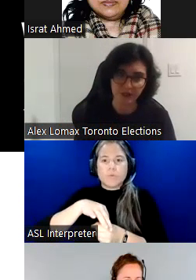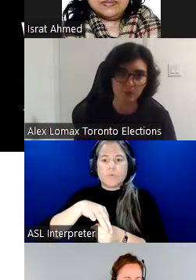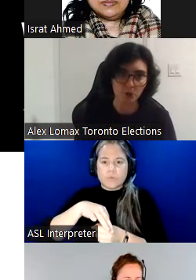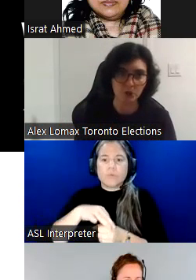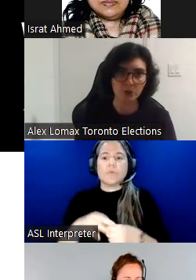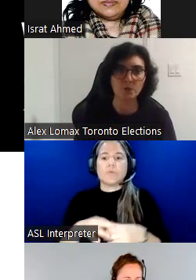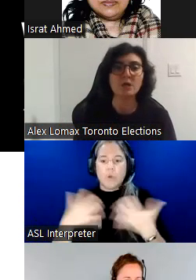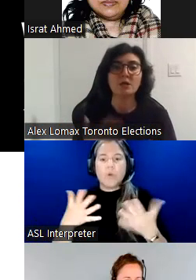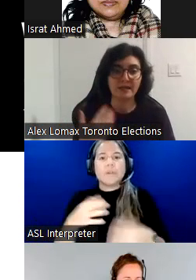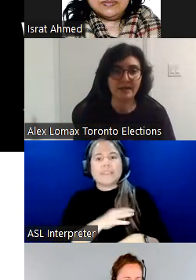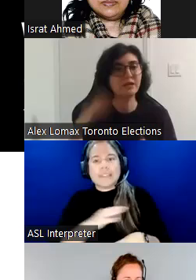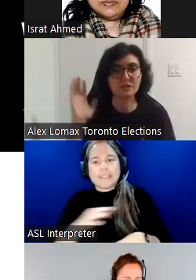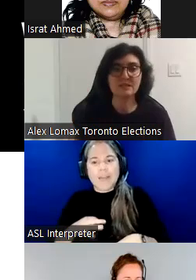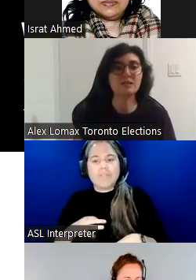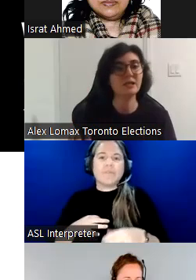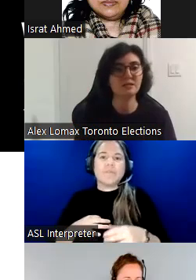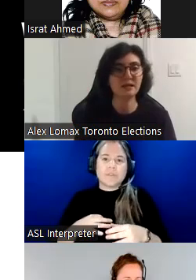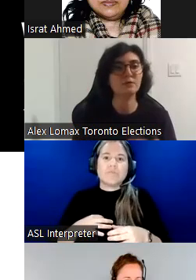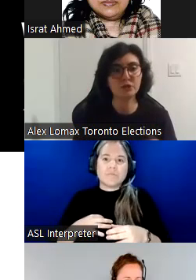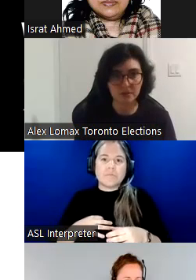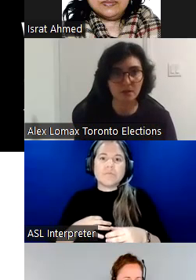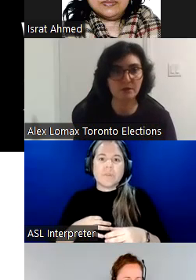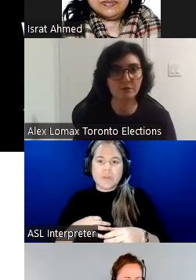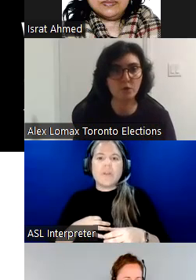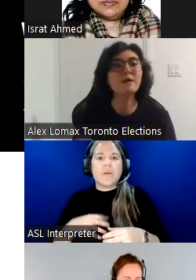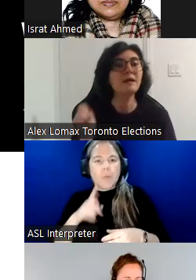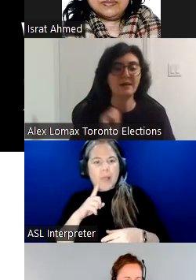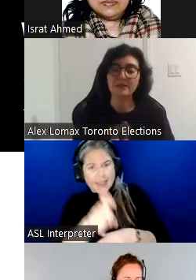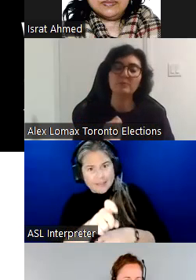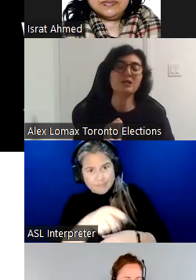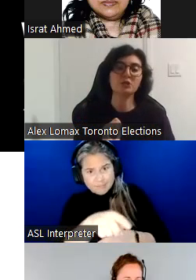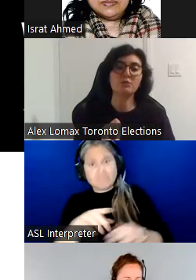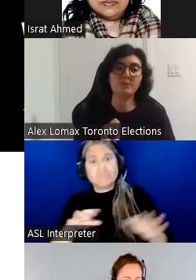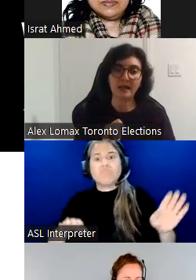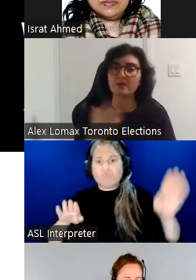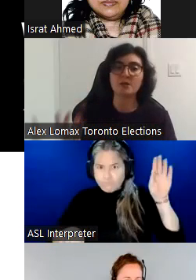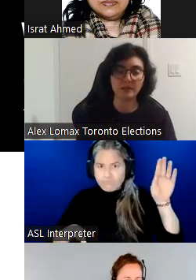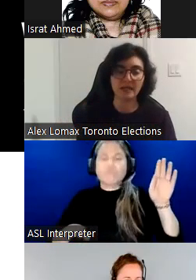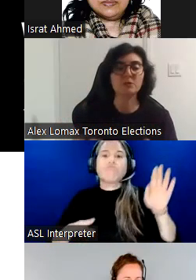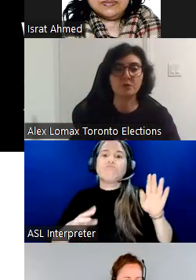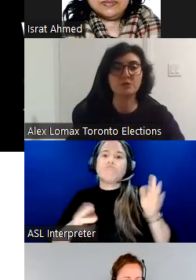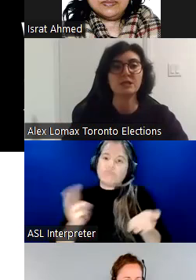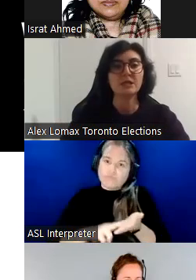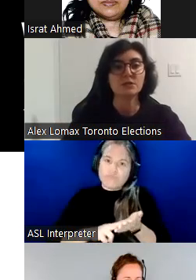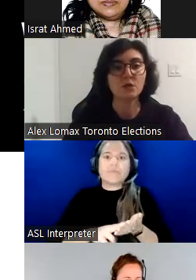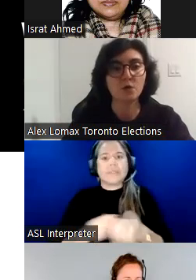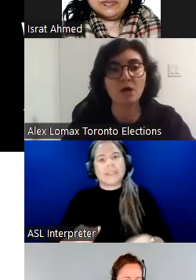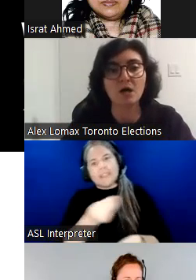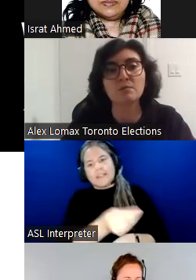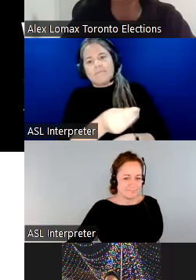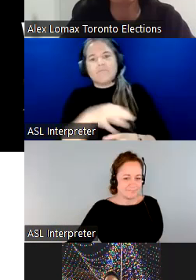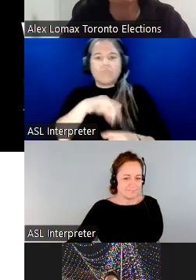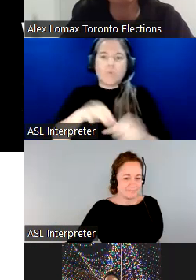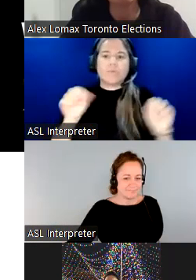staff are trained on what to do. Again, they just need to make a declaration and sign a form, and then they'll be issued with a ballot and they'll be able to vote.